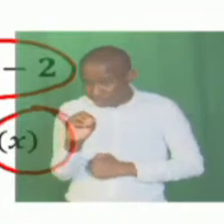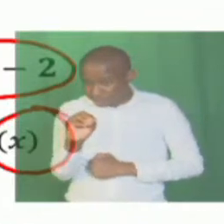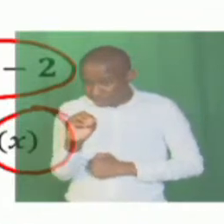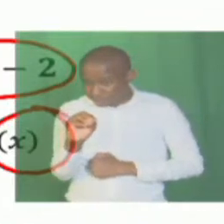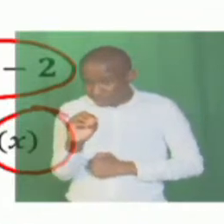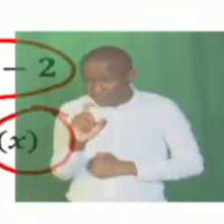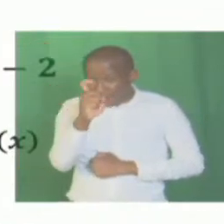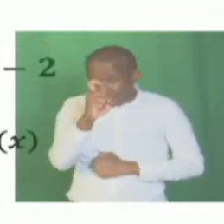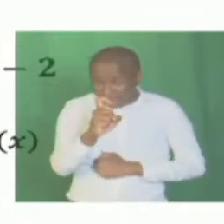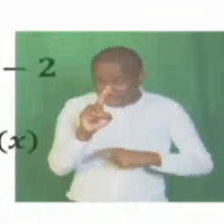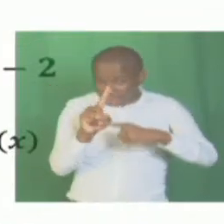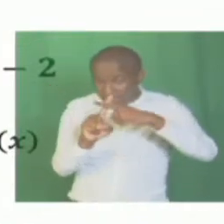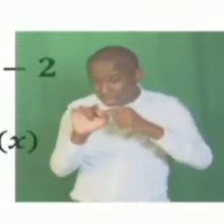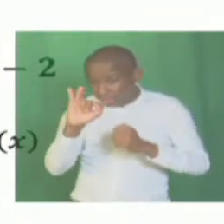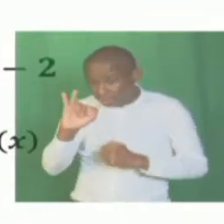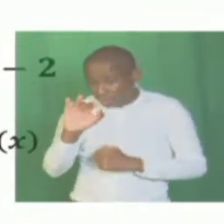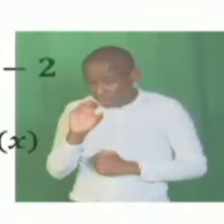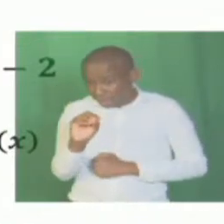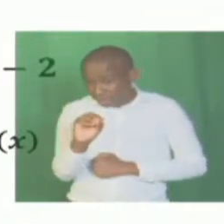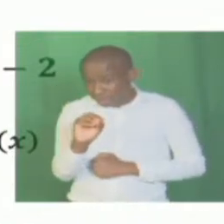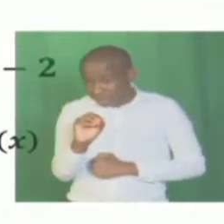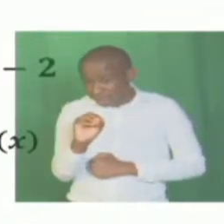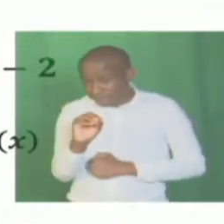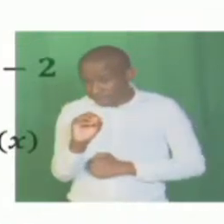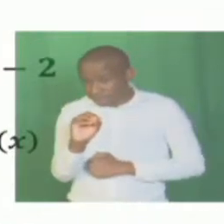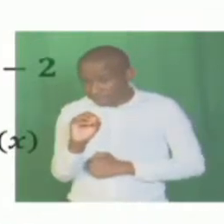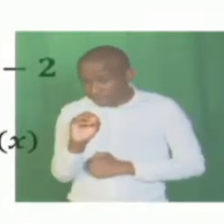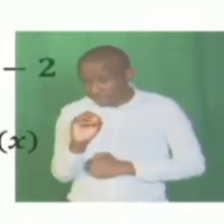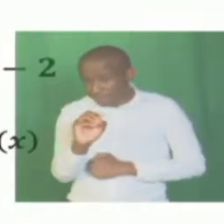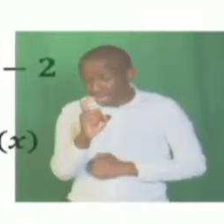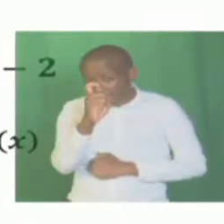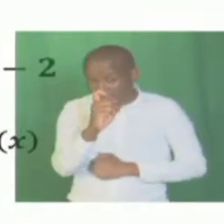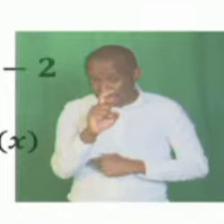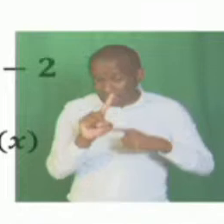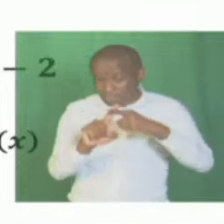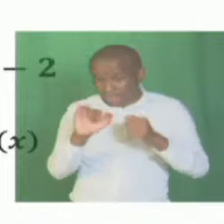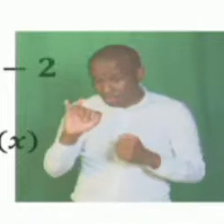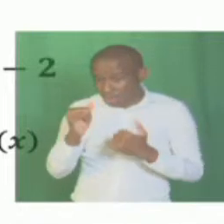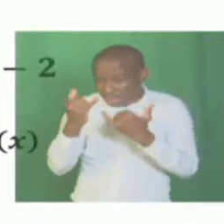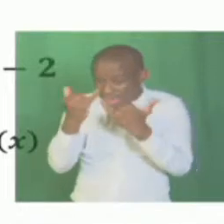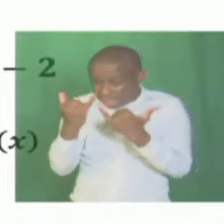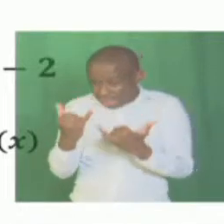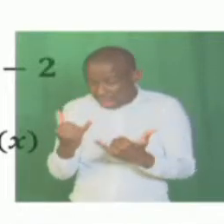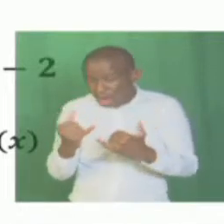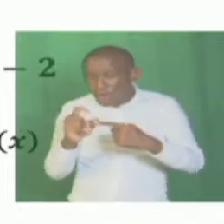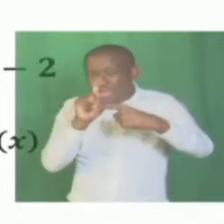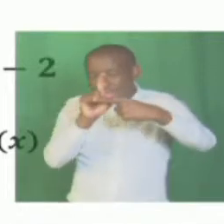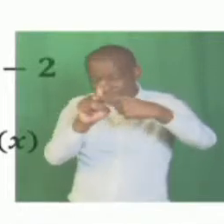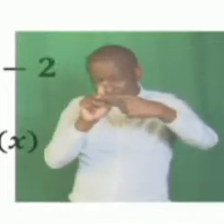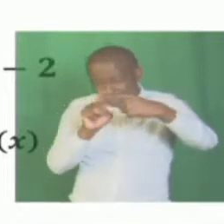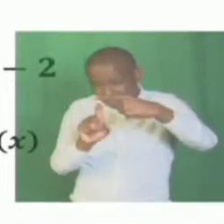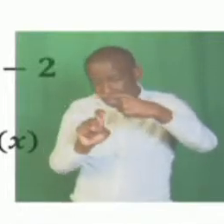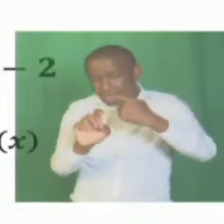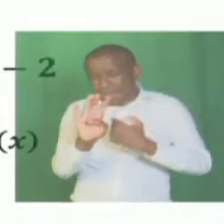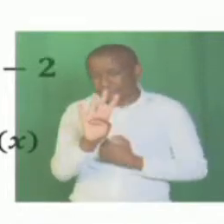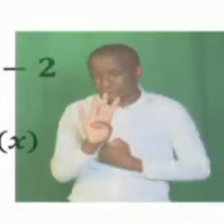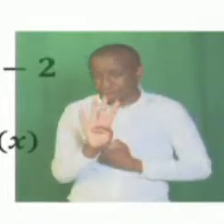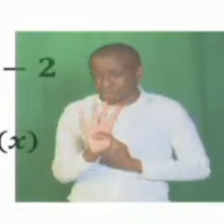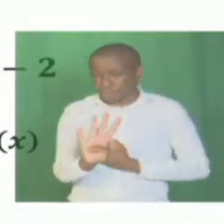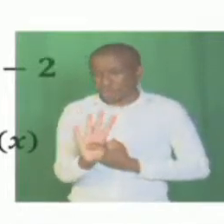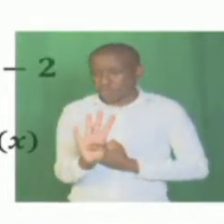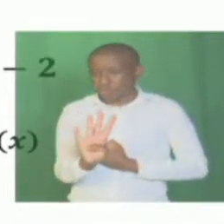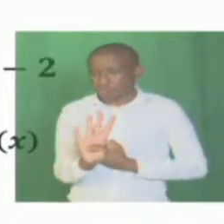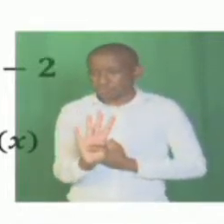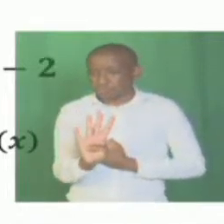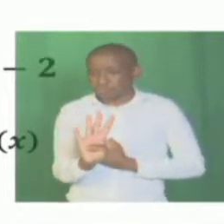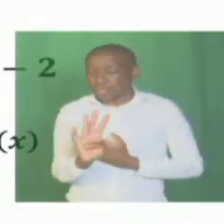x plus 2. Let's erase everything. We already have the x plus 2. Now we have to divide by 4. So then divided by